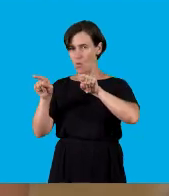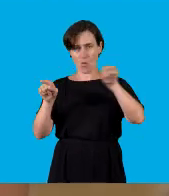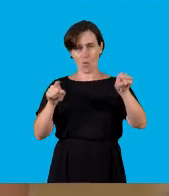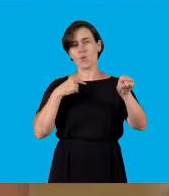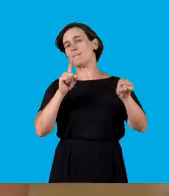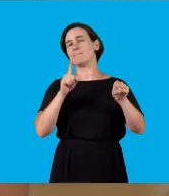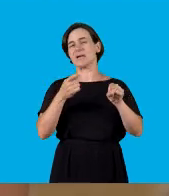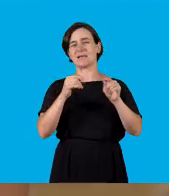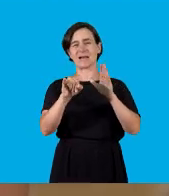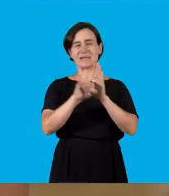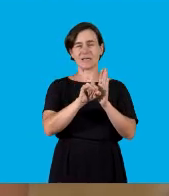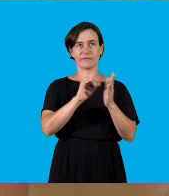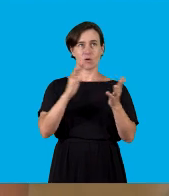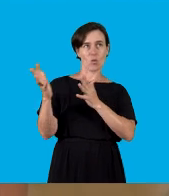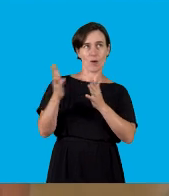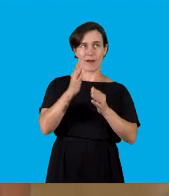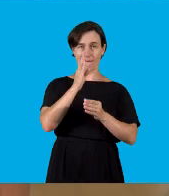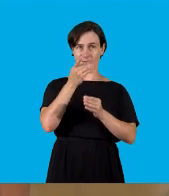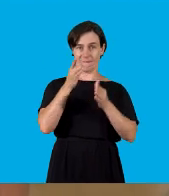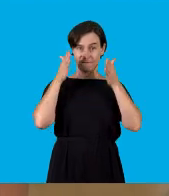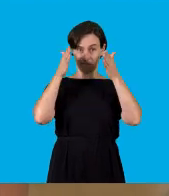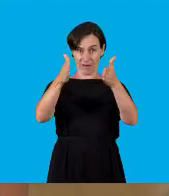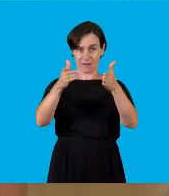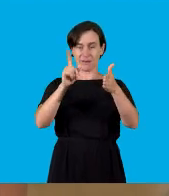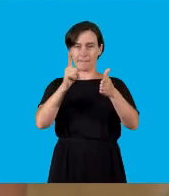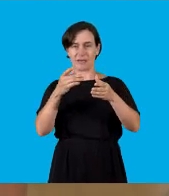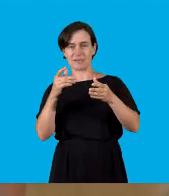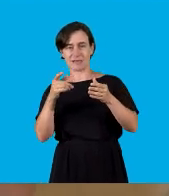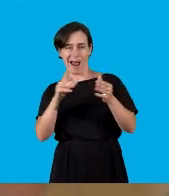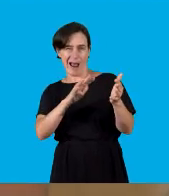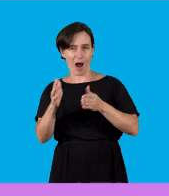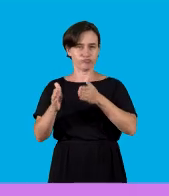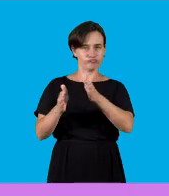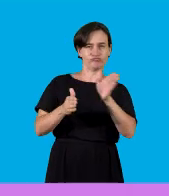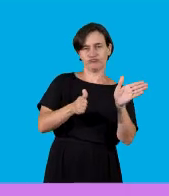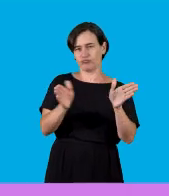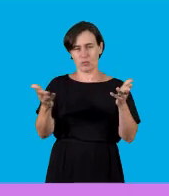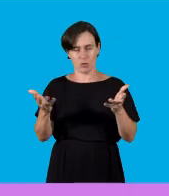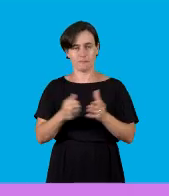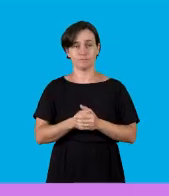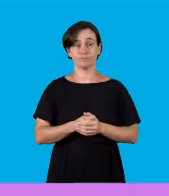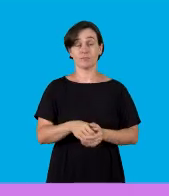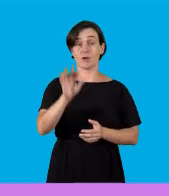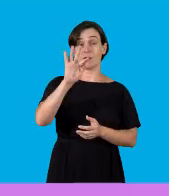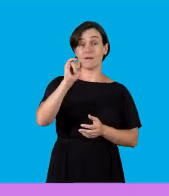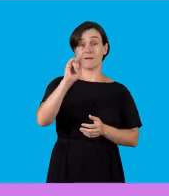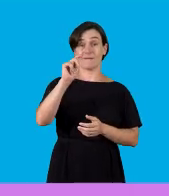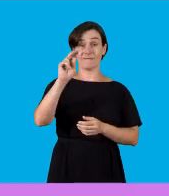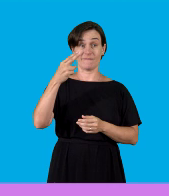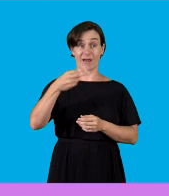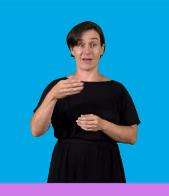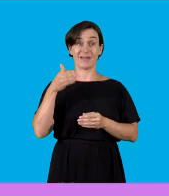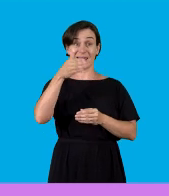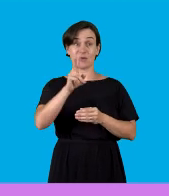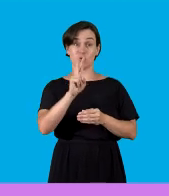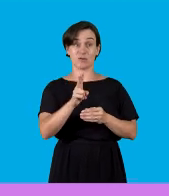can identify or the correct direction that they should take. So now when Faith is entering this mall, is facing up. So it